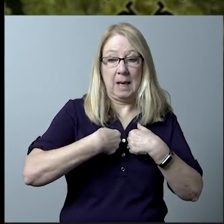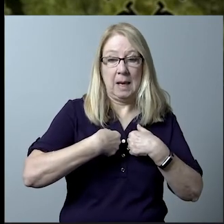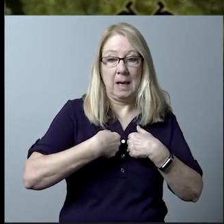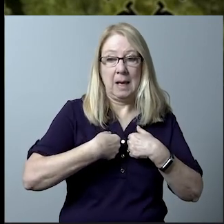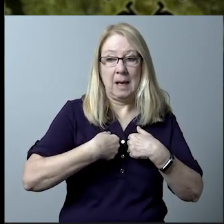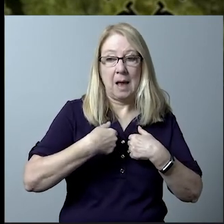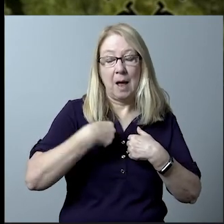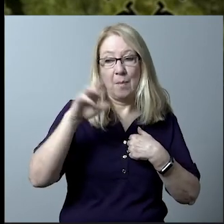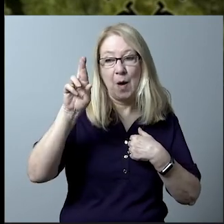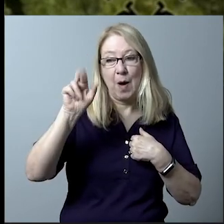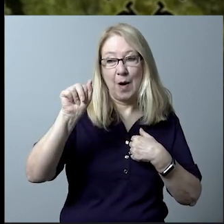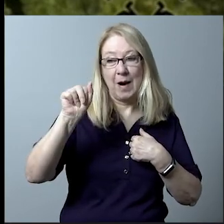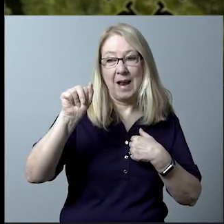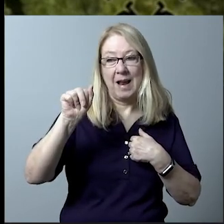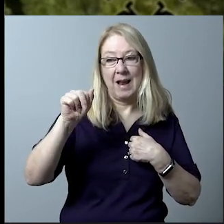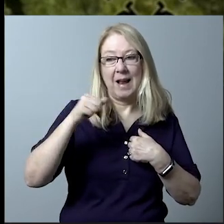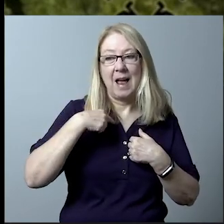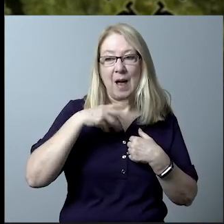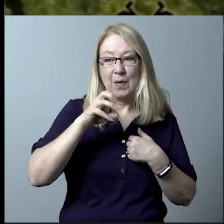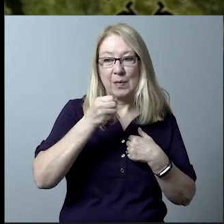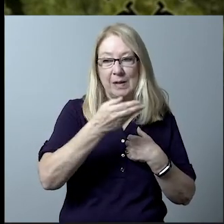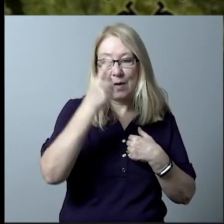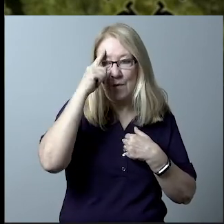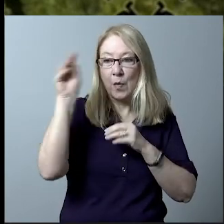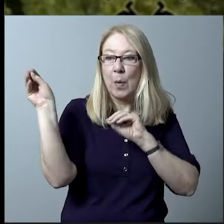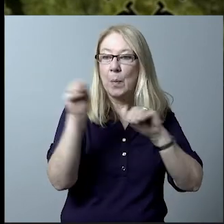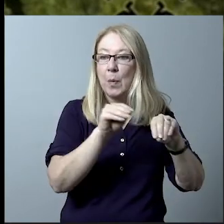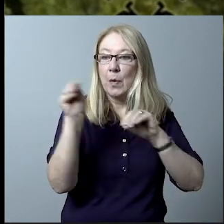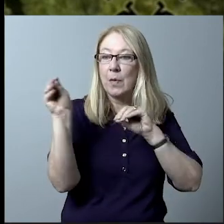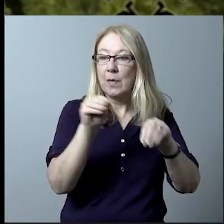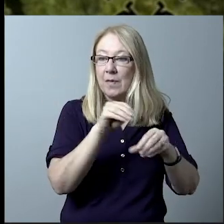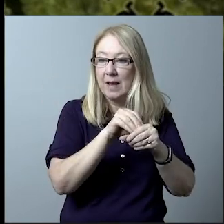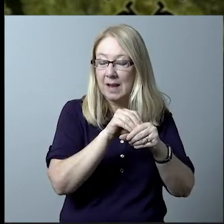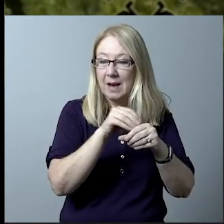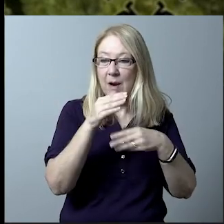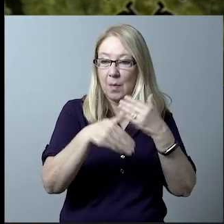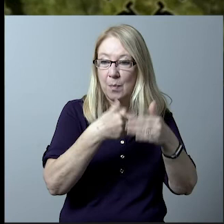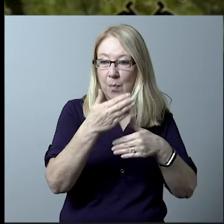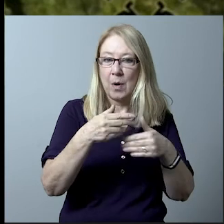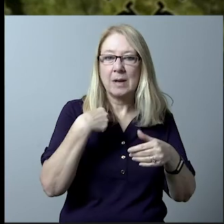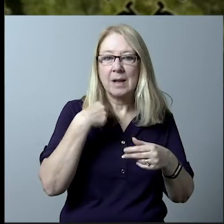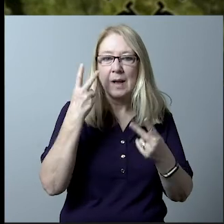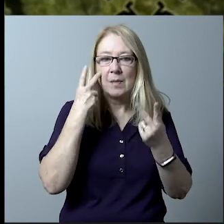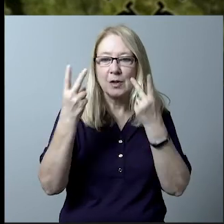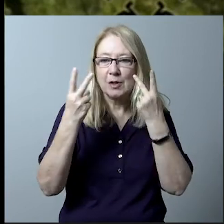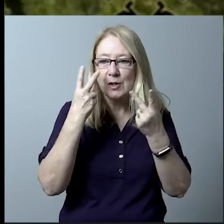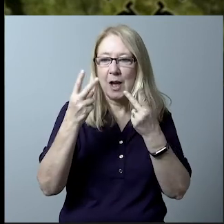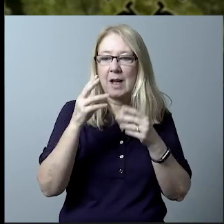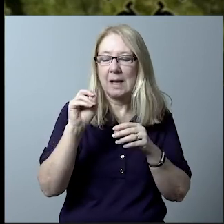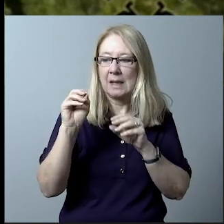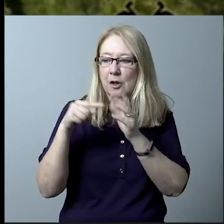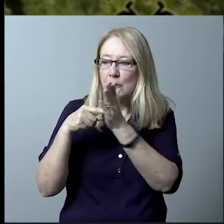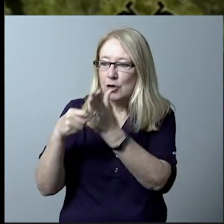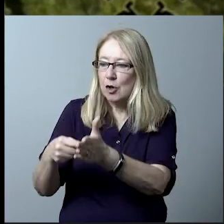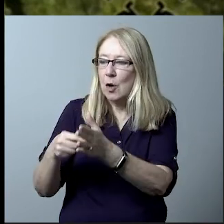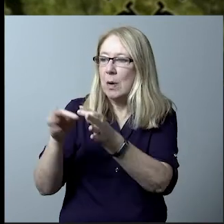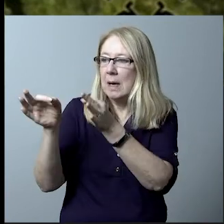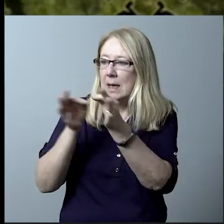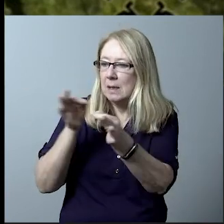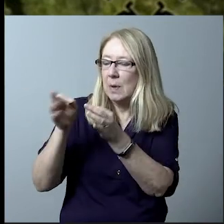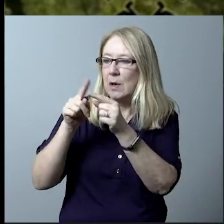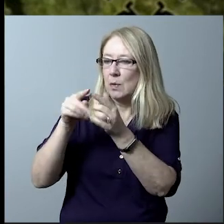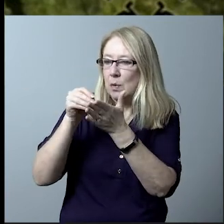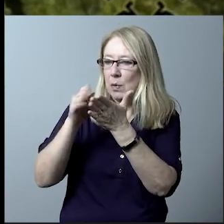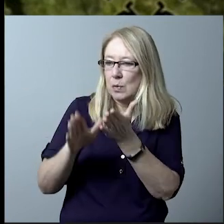I'm an RA, and so I was there for the whole move-in process as well, and get to see and teach